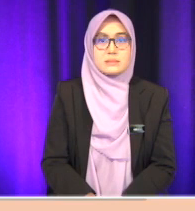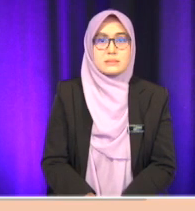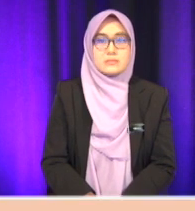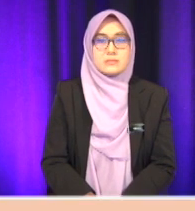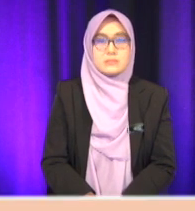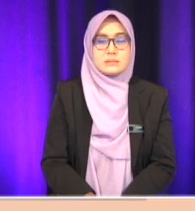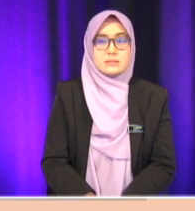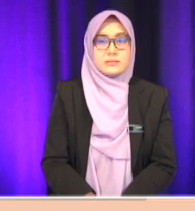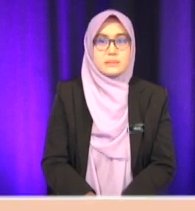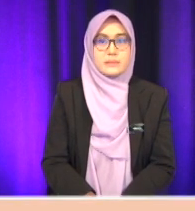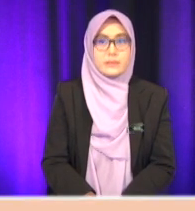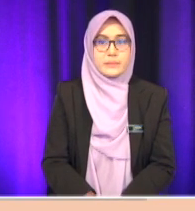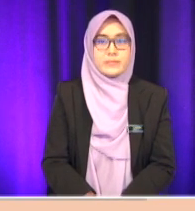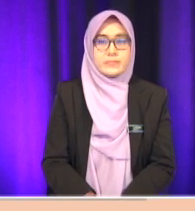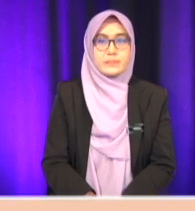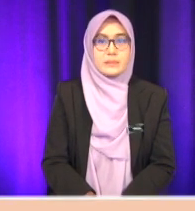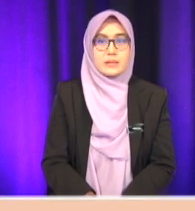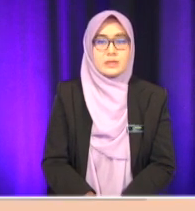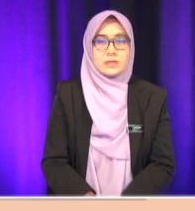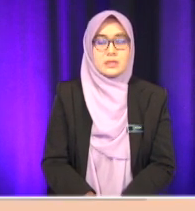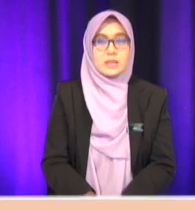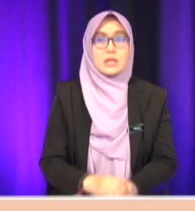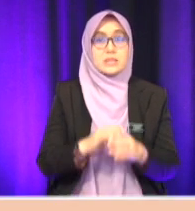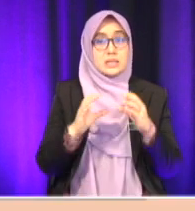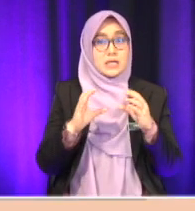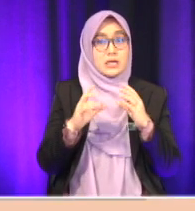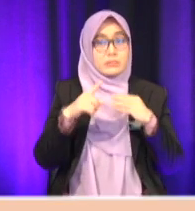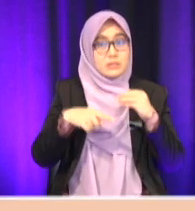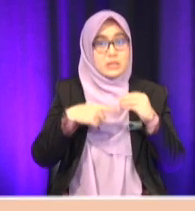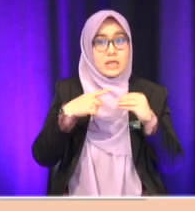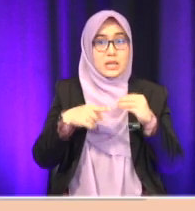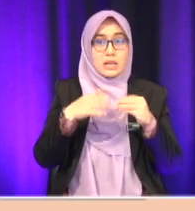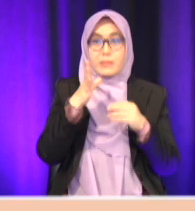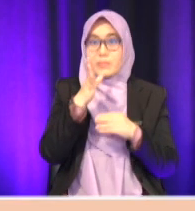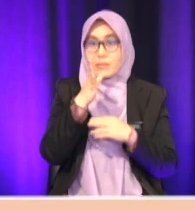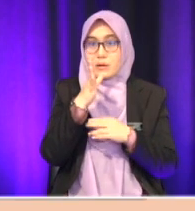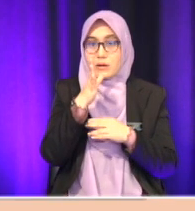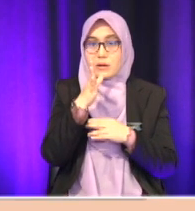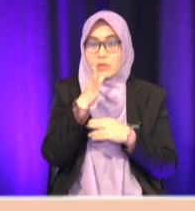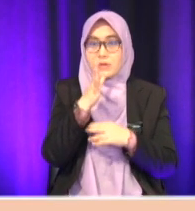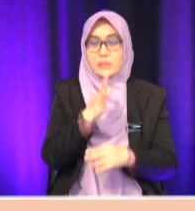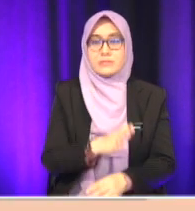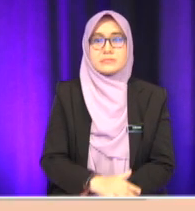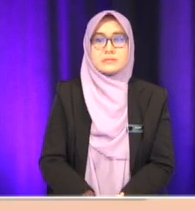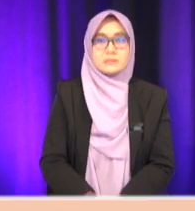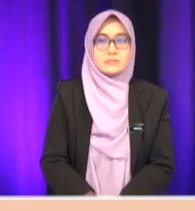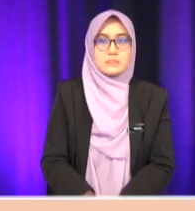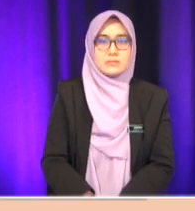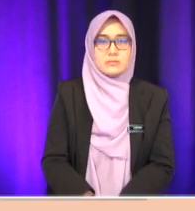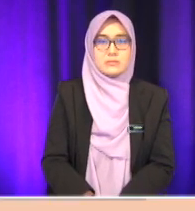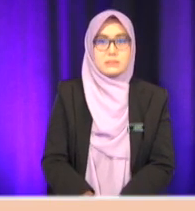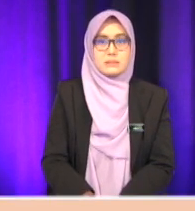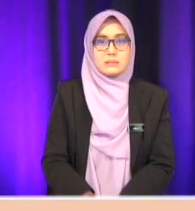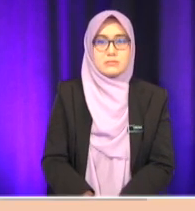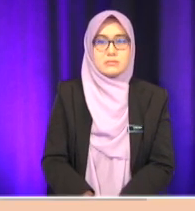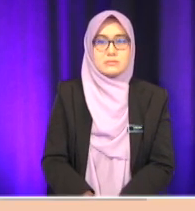mother's character. Here, okay, the mother is at home, is always